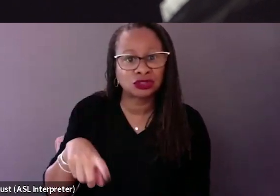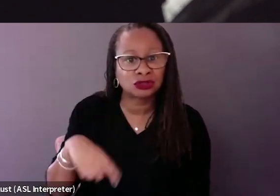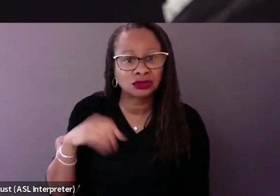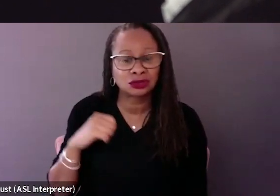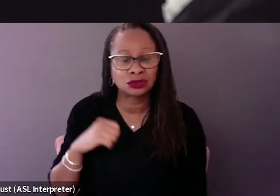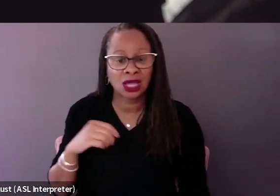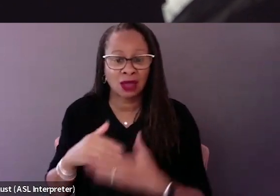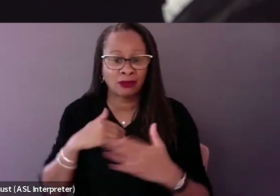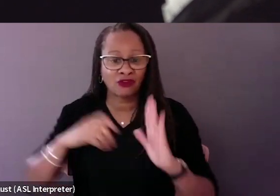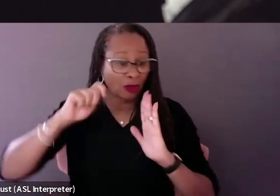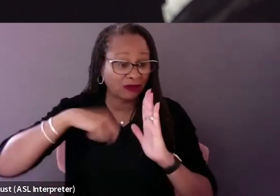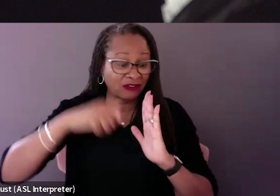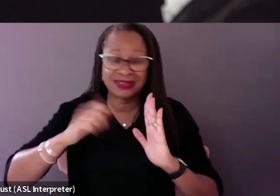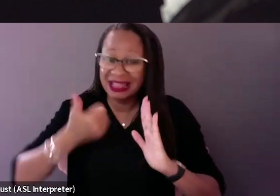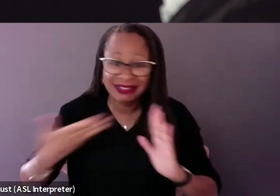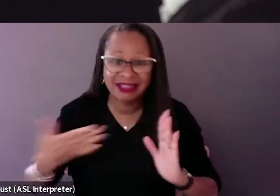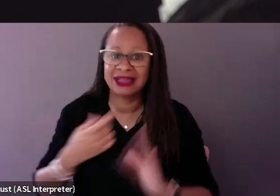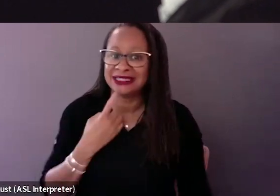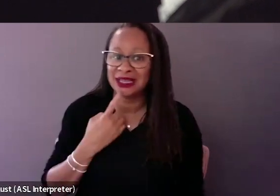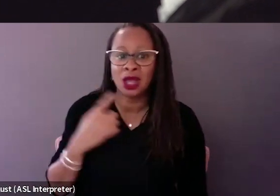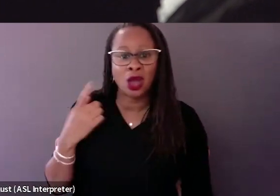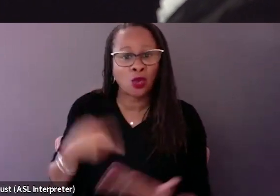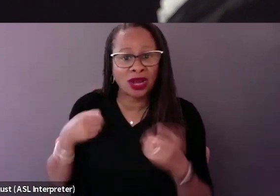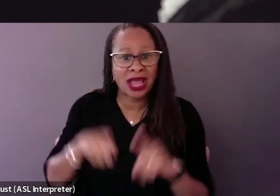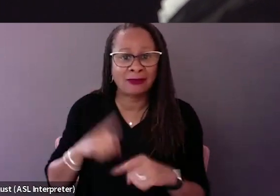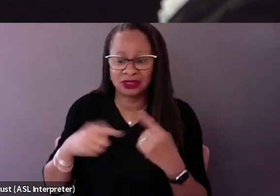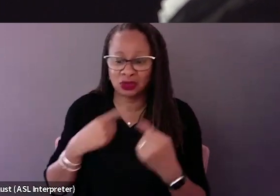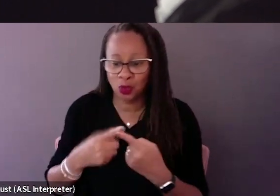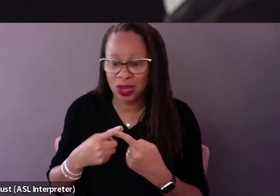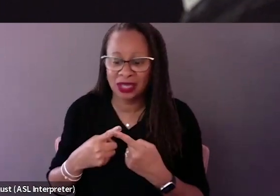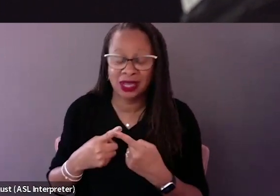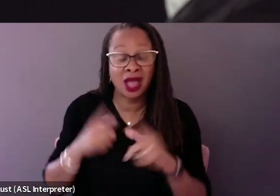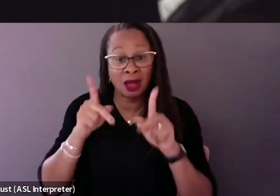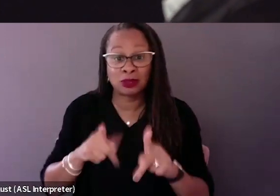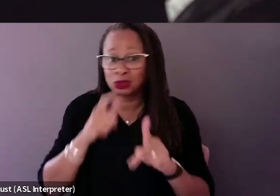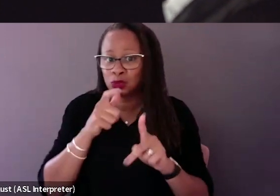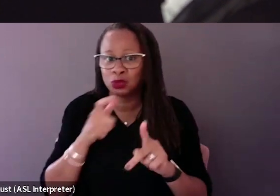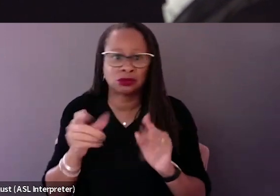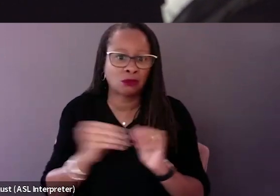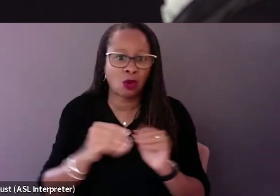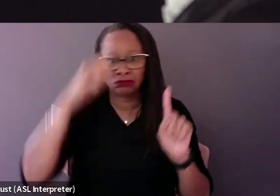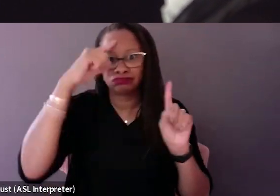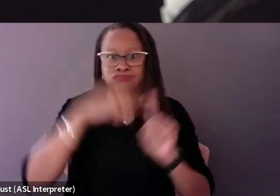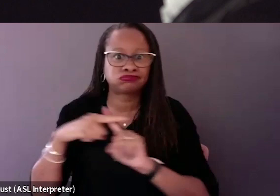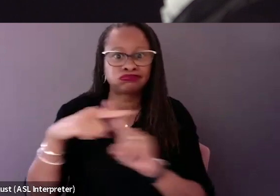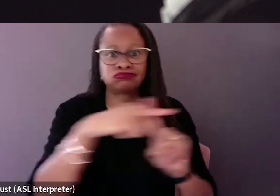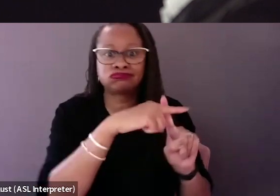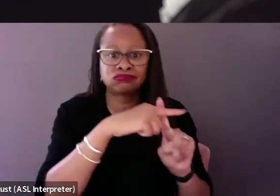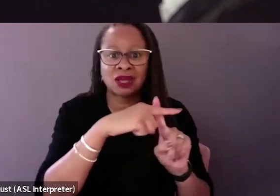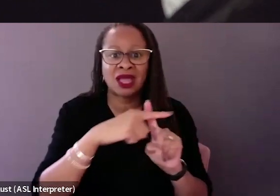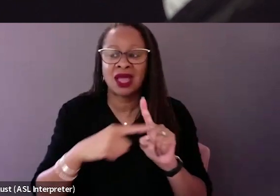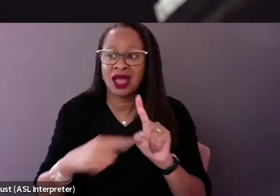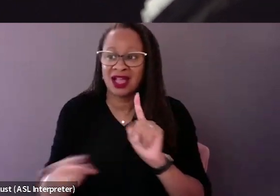And before we shot a frame, I was like, what happens when an incurable optimist confronts something that is designed to defeat